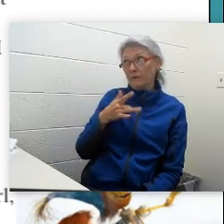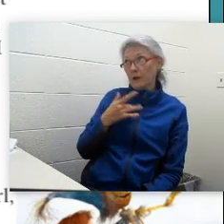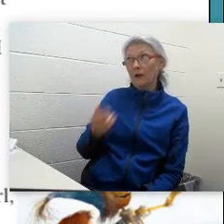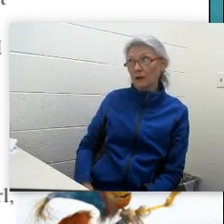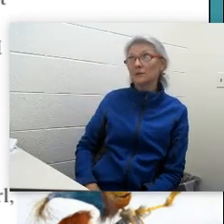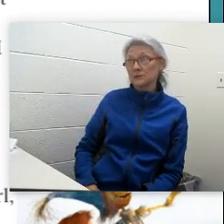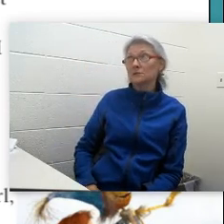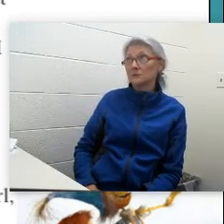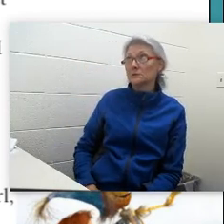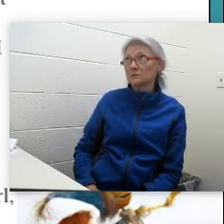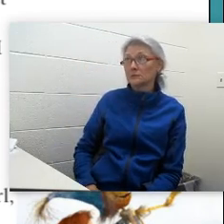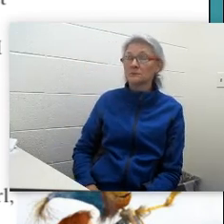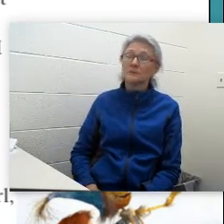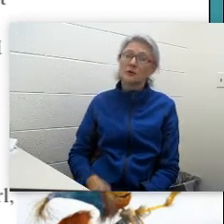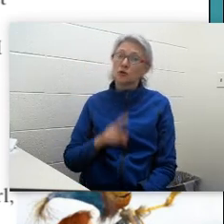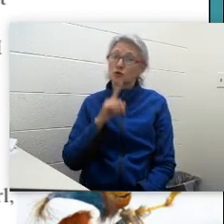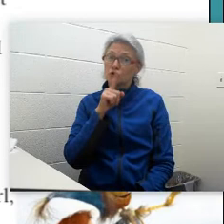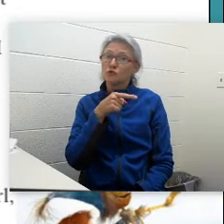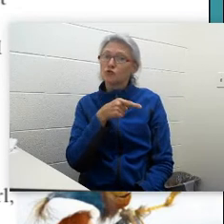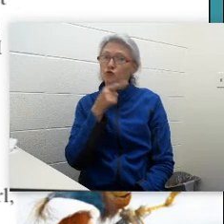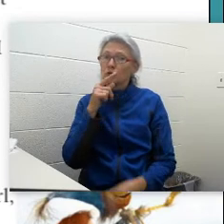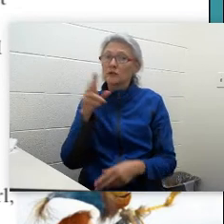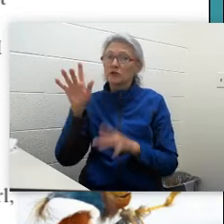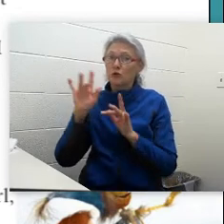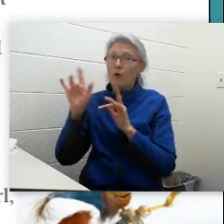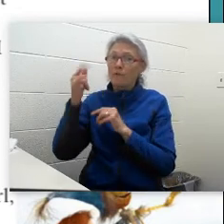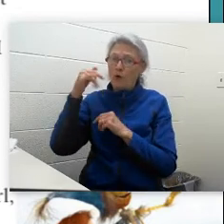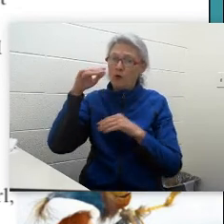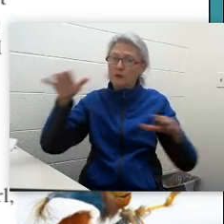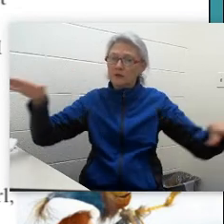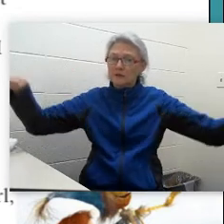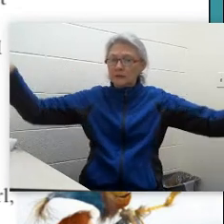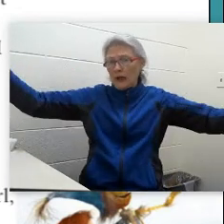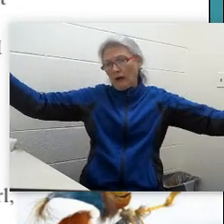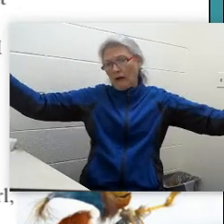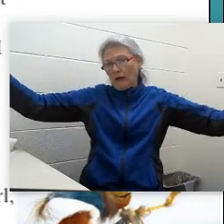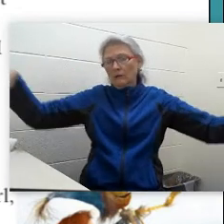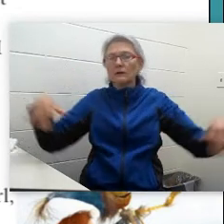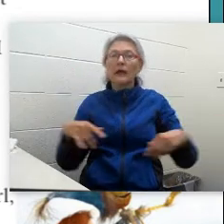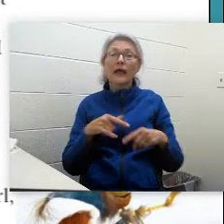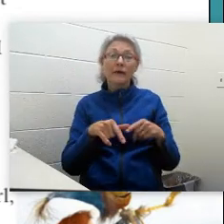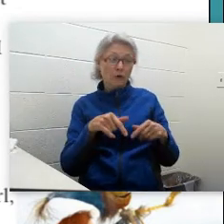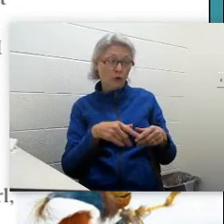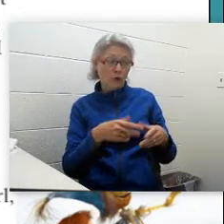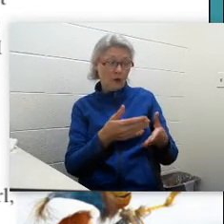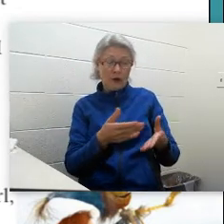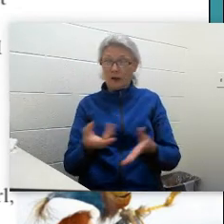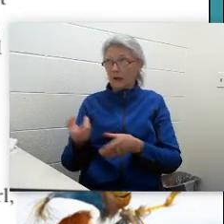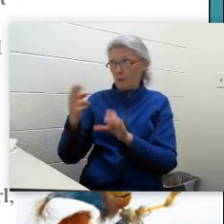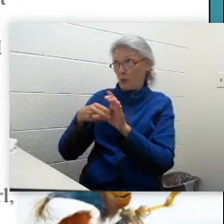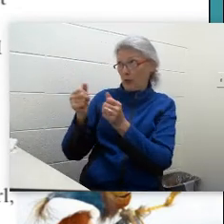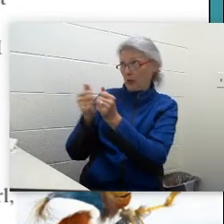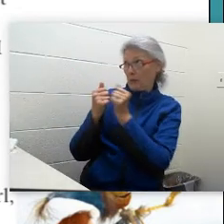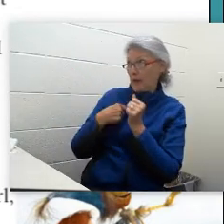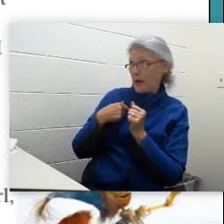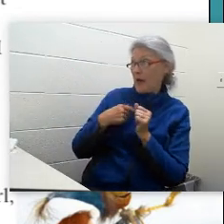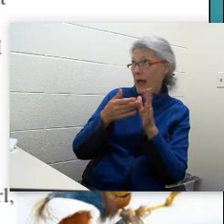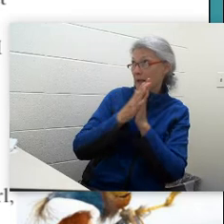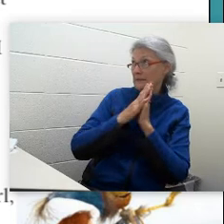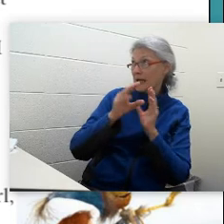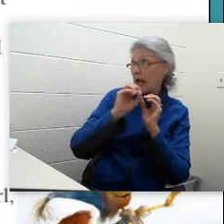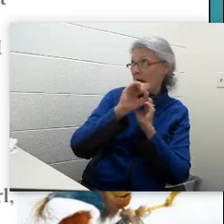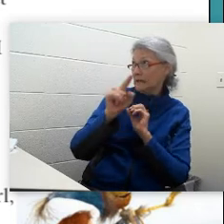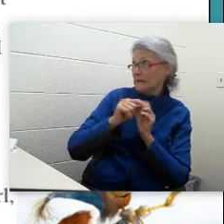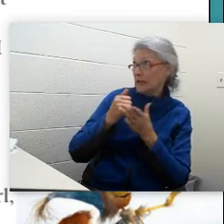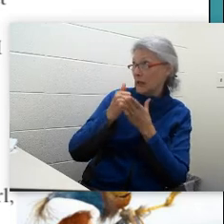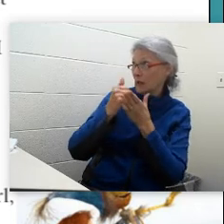the little girl, who was truly sorry for him. "If you will come with me, I'll ask Oz to do all he can for you."